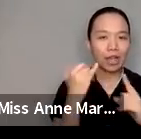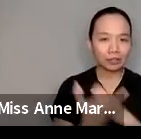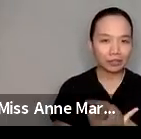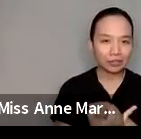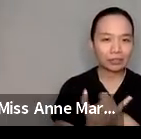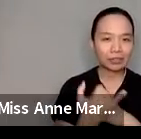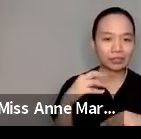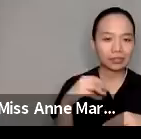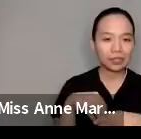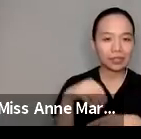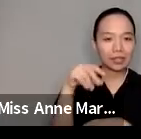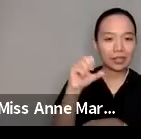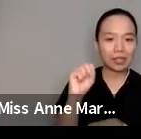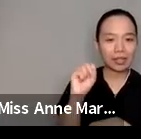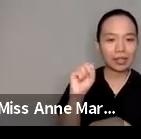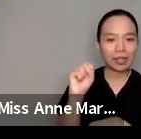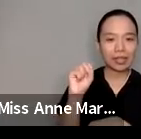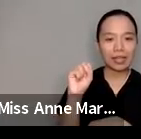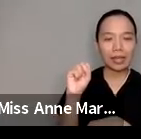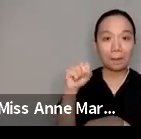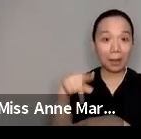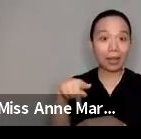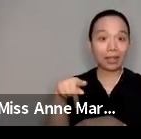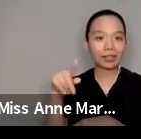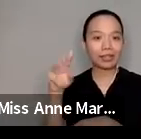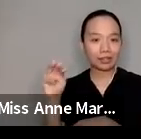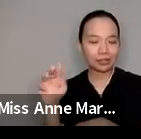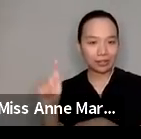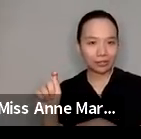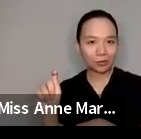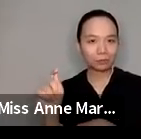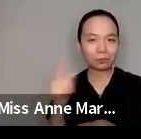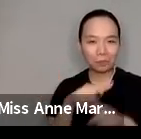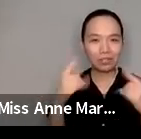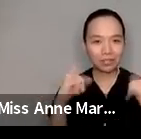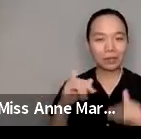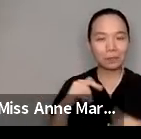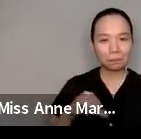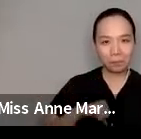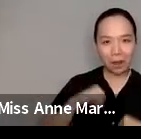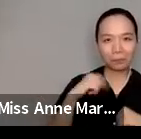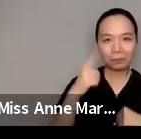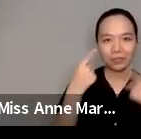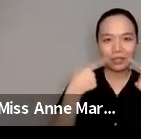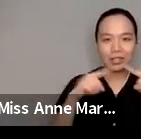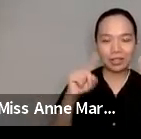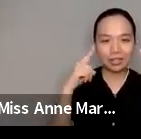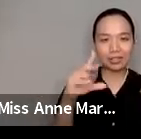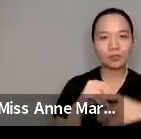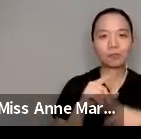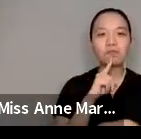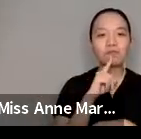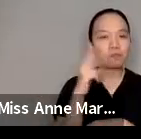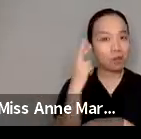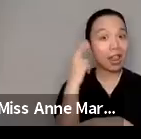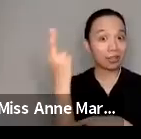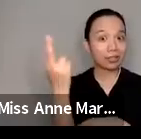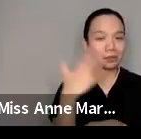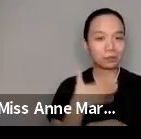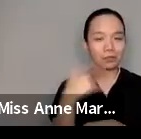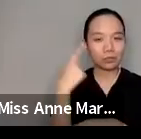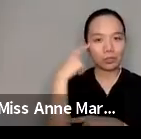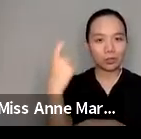STKIP Pamane Talino, but I was still proud because I succeeded in realizing my dream to become